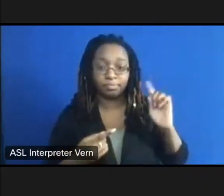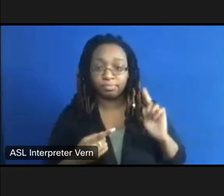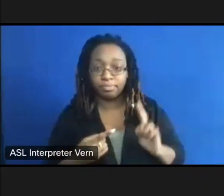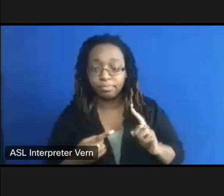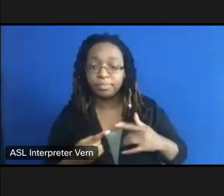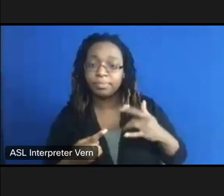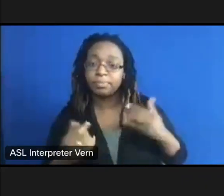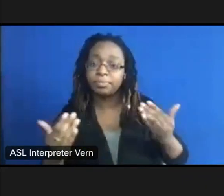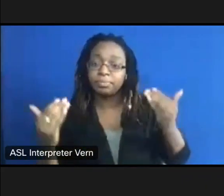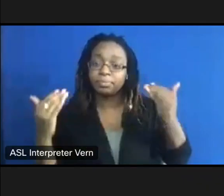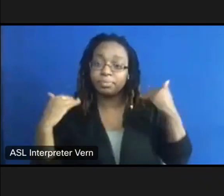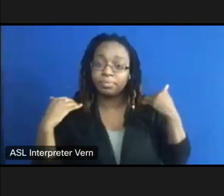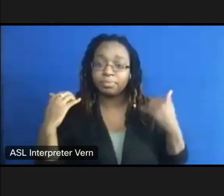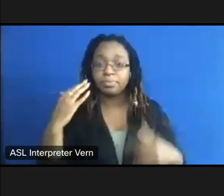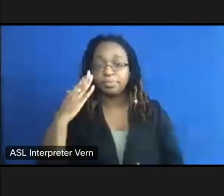overwhelmed.